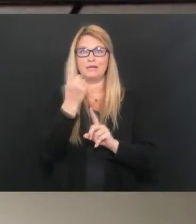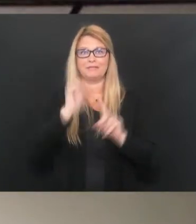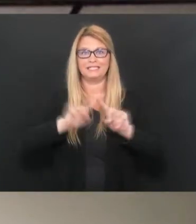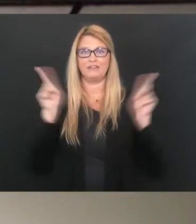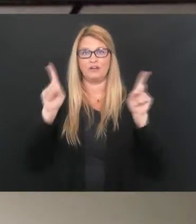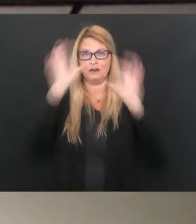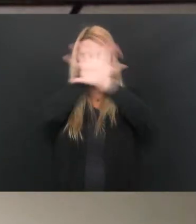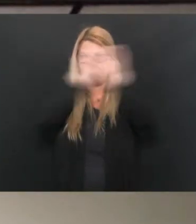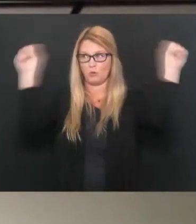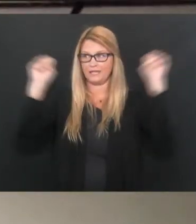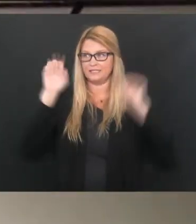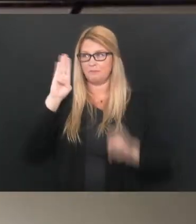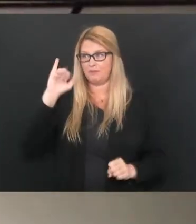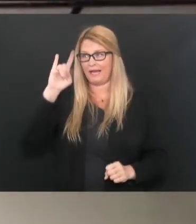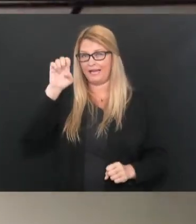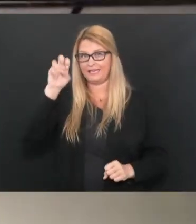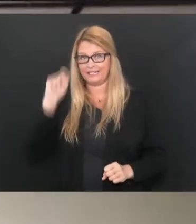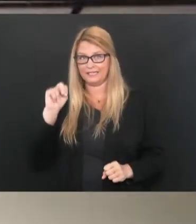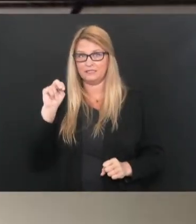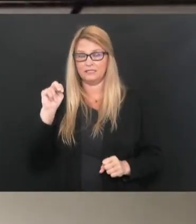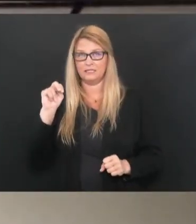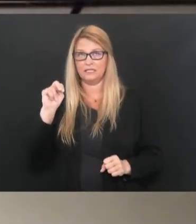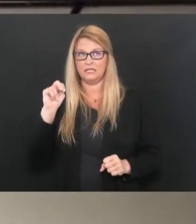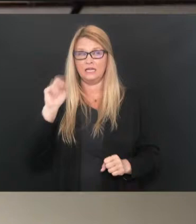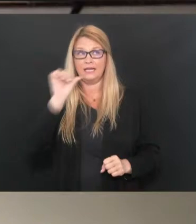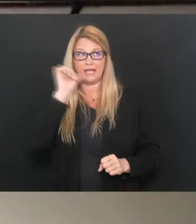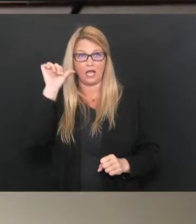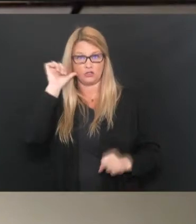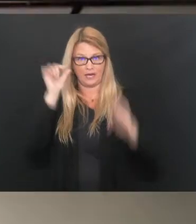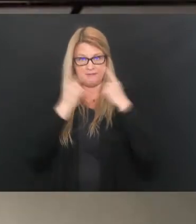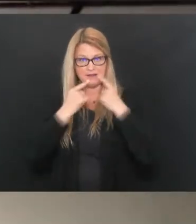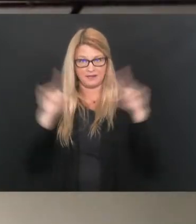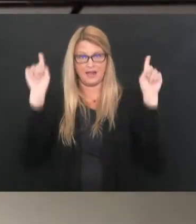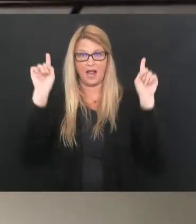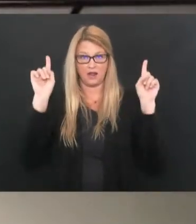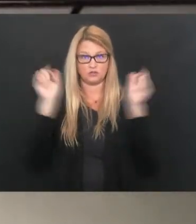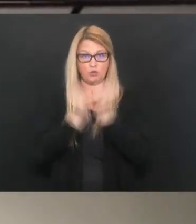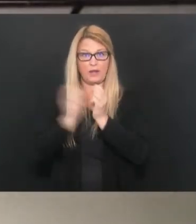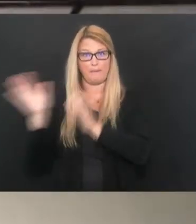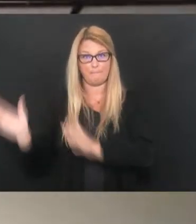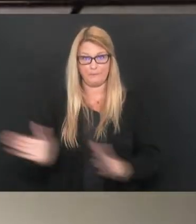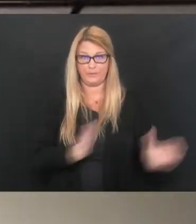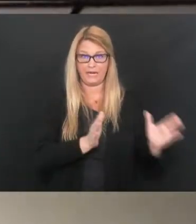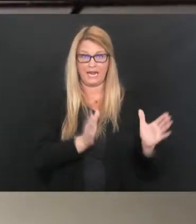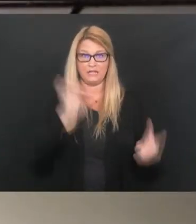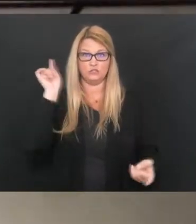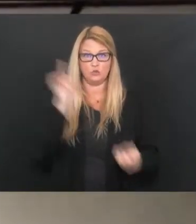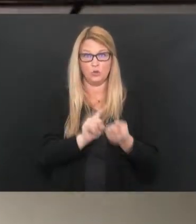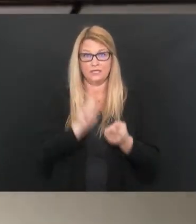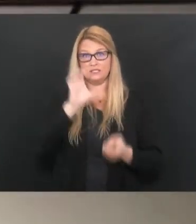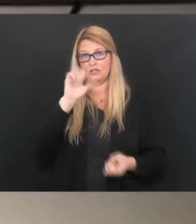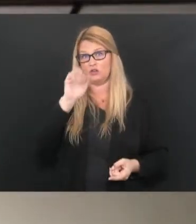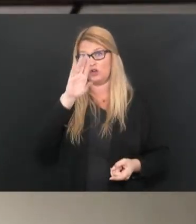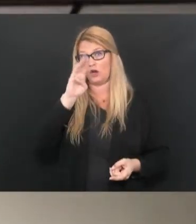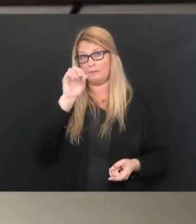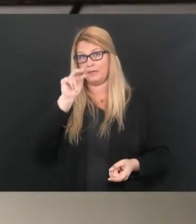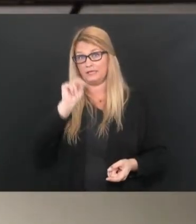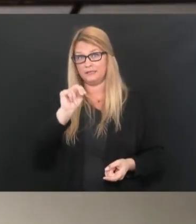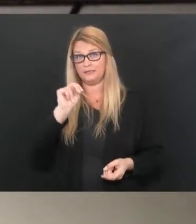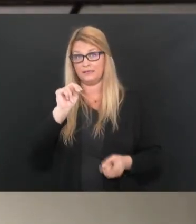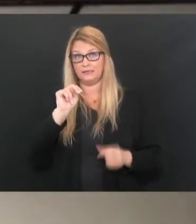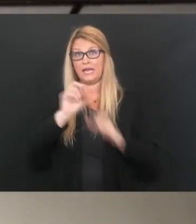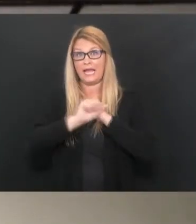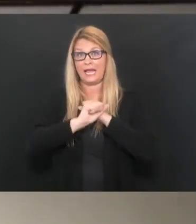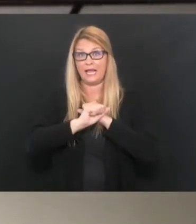came out here yesterday, Earth Day, with his plan to reduce carbon emissions by as much